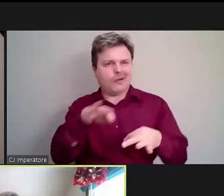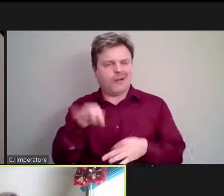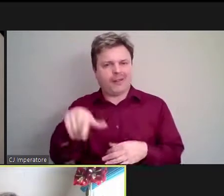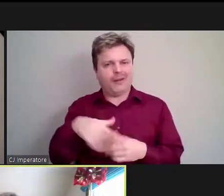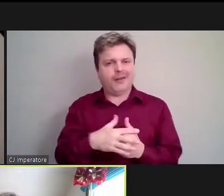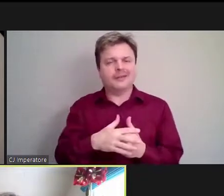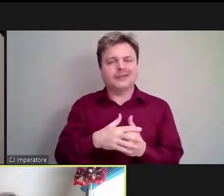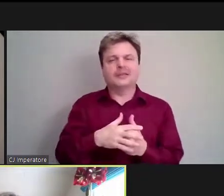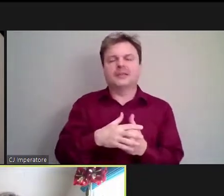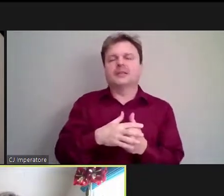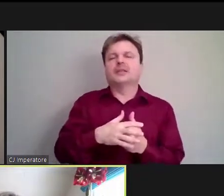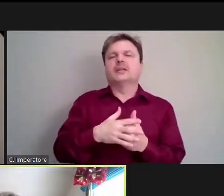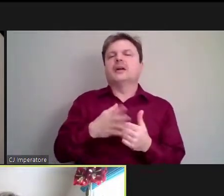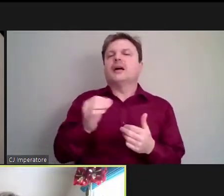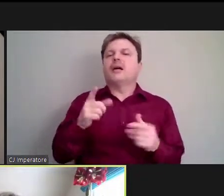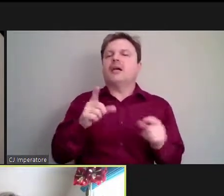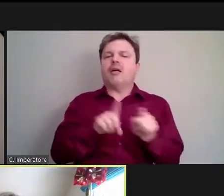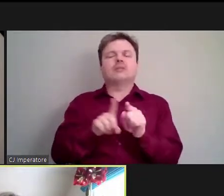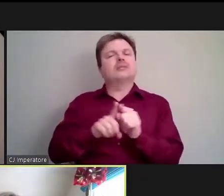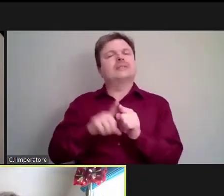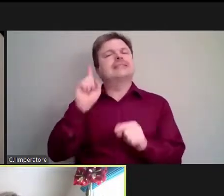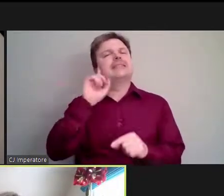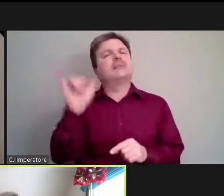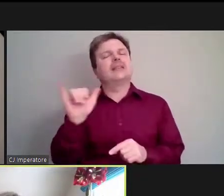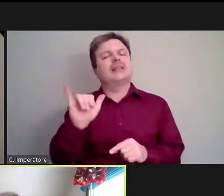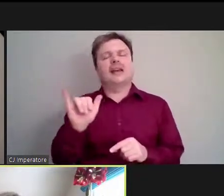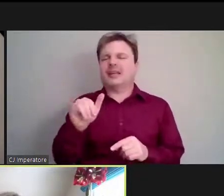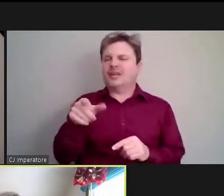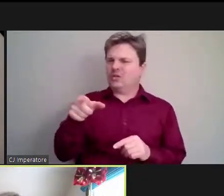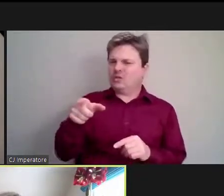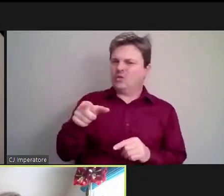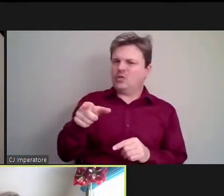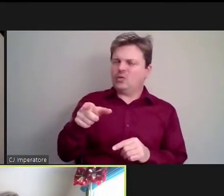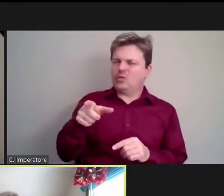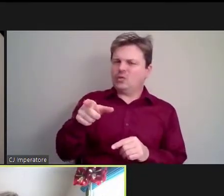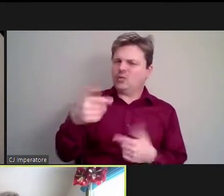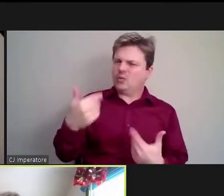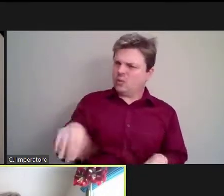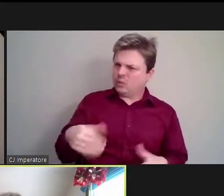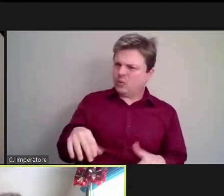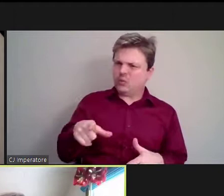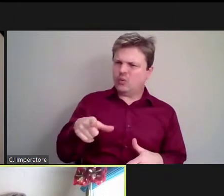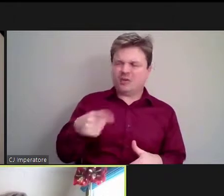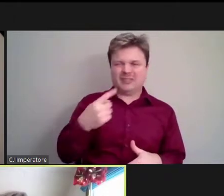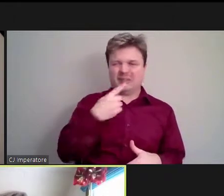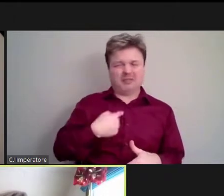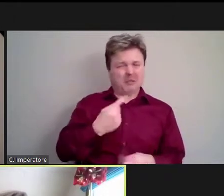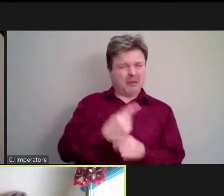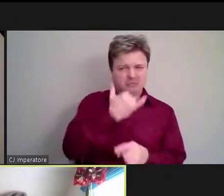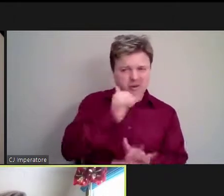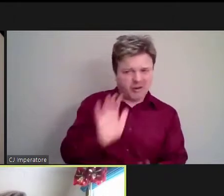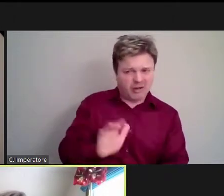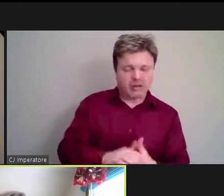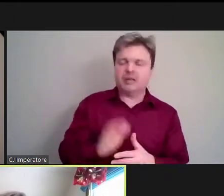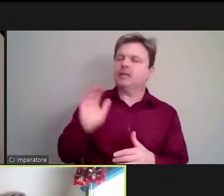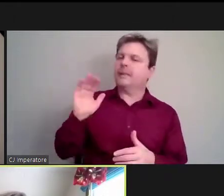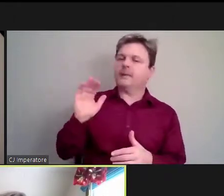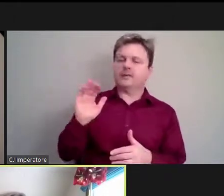necessarily. It also sounds like you're really, tell me if I'm getting this right, it sounds like you're really working